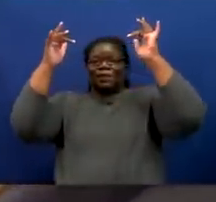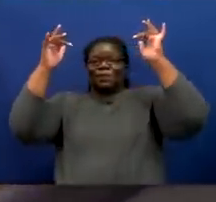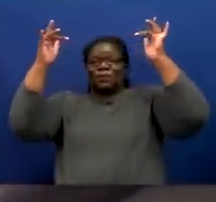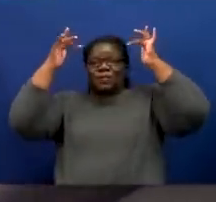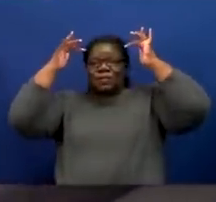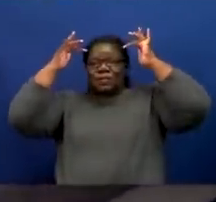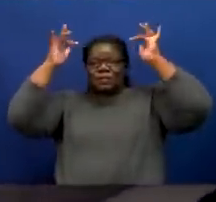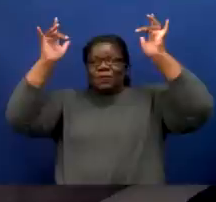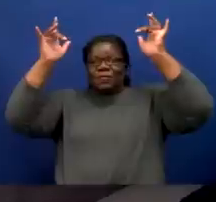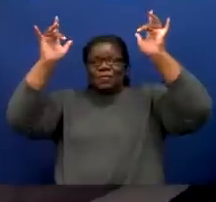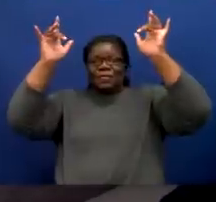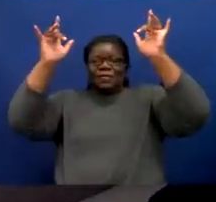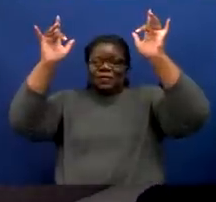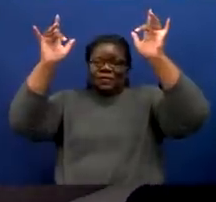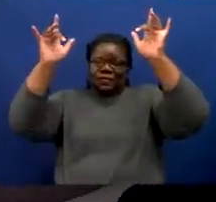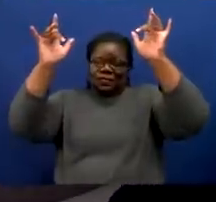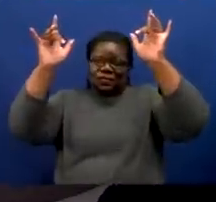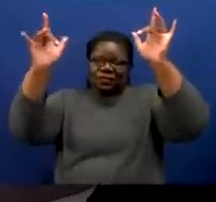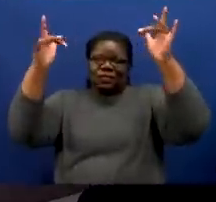with wisdom,